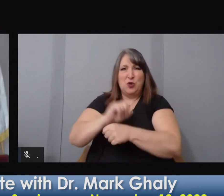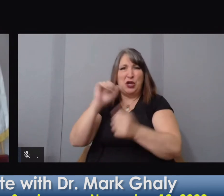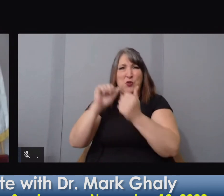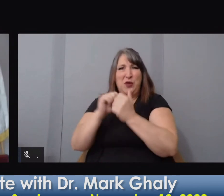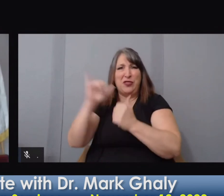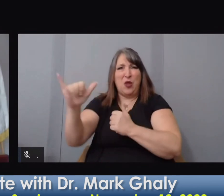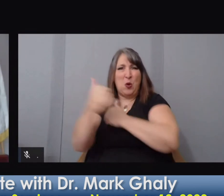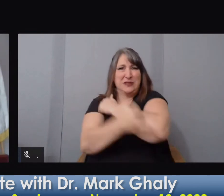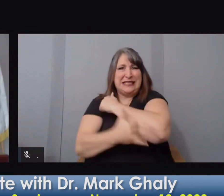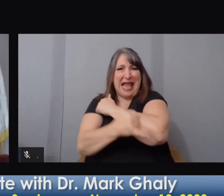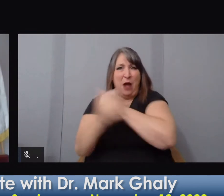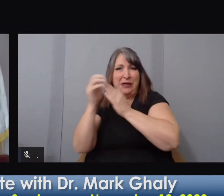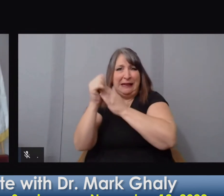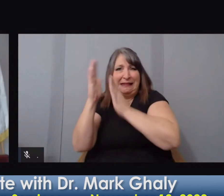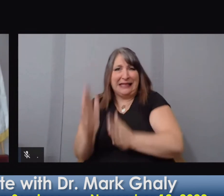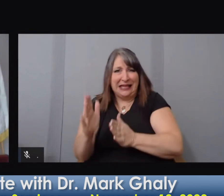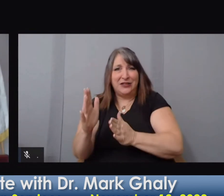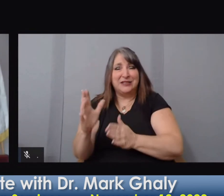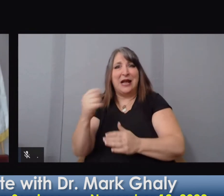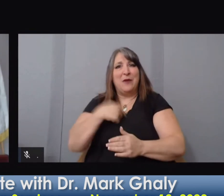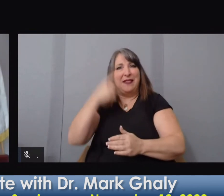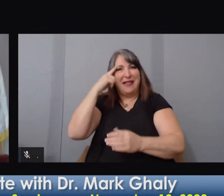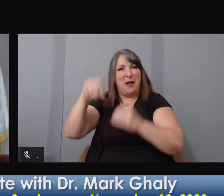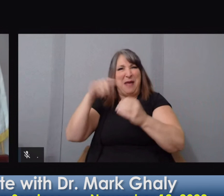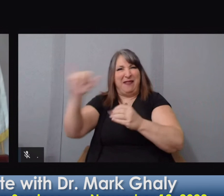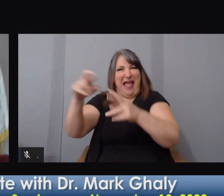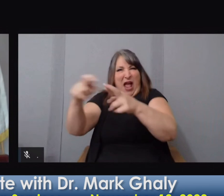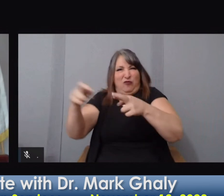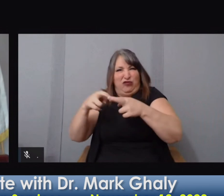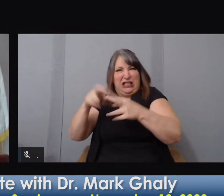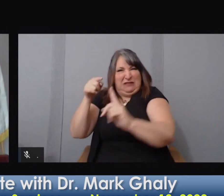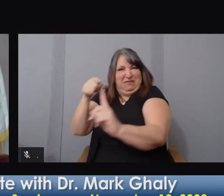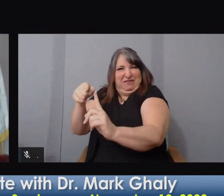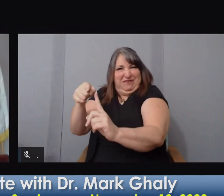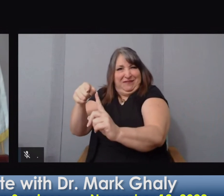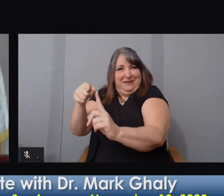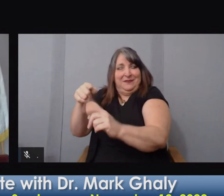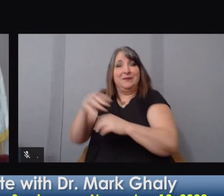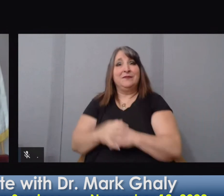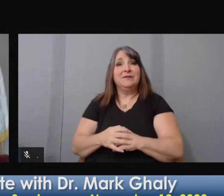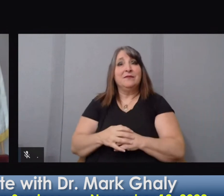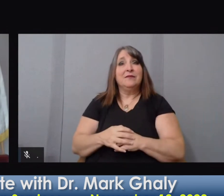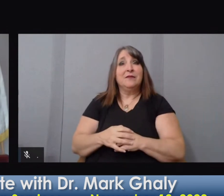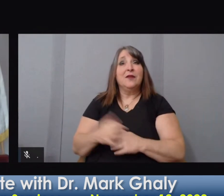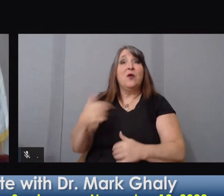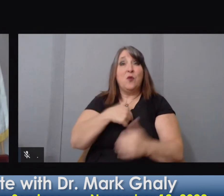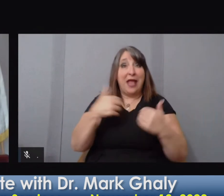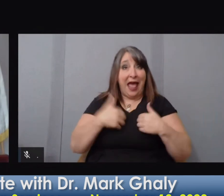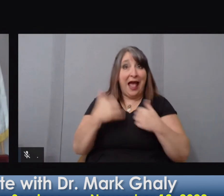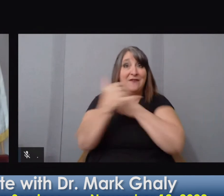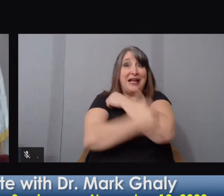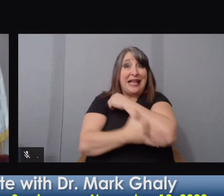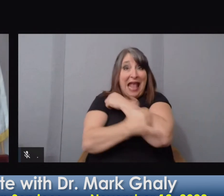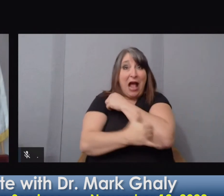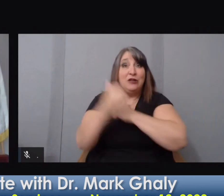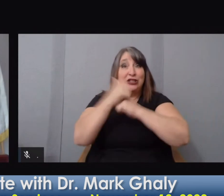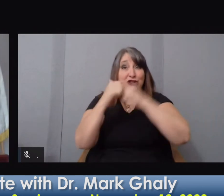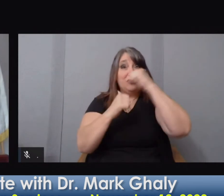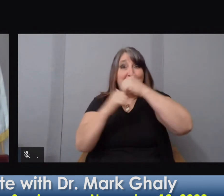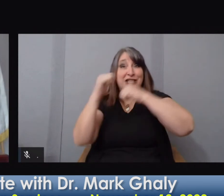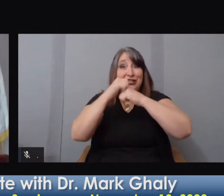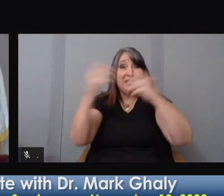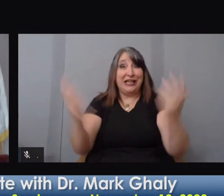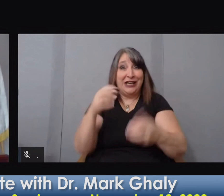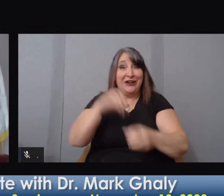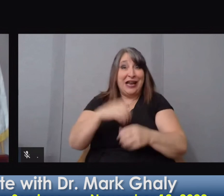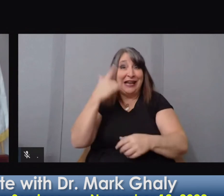and really thinking about it regionally. I often say we have the county structure in California and we use it